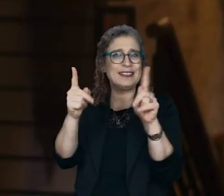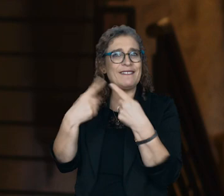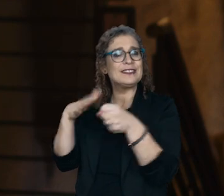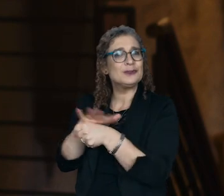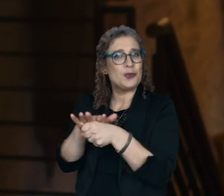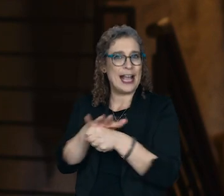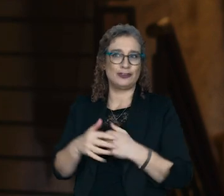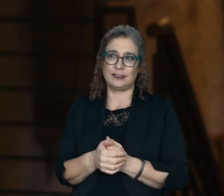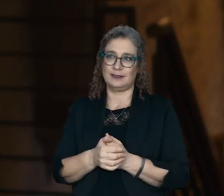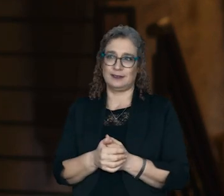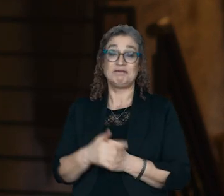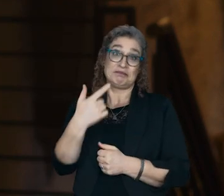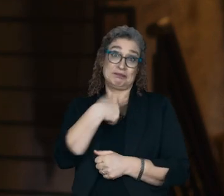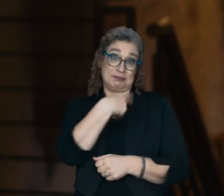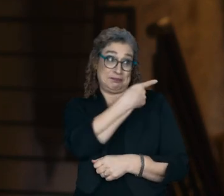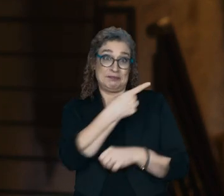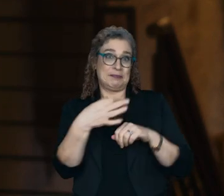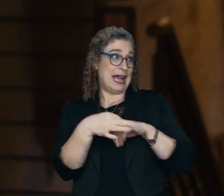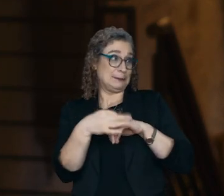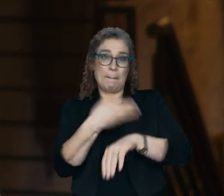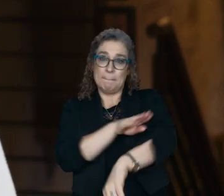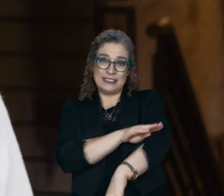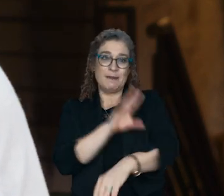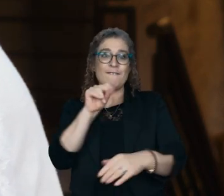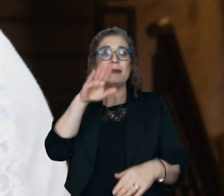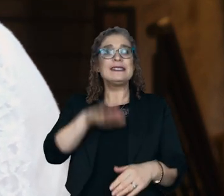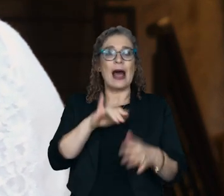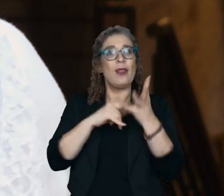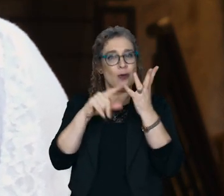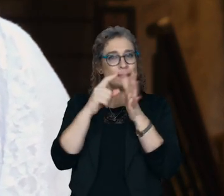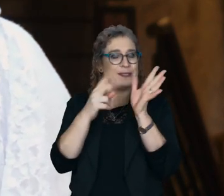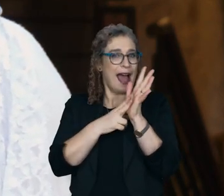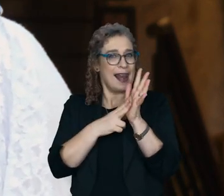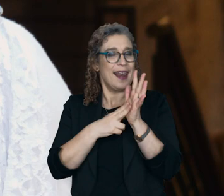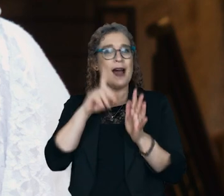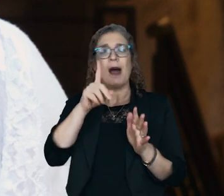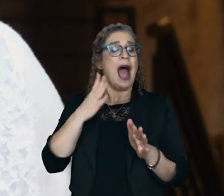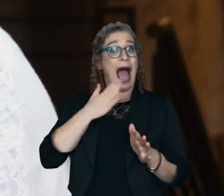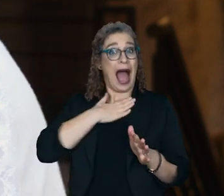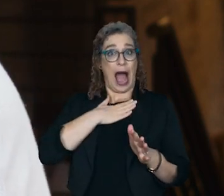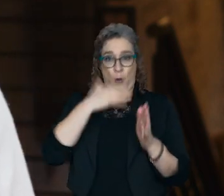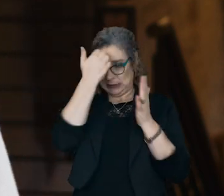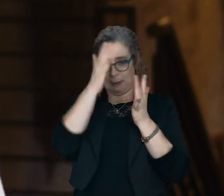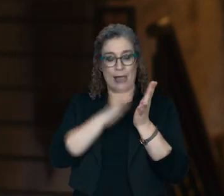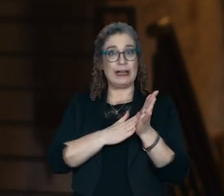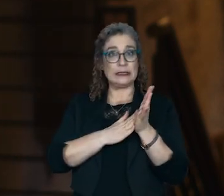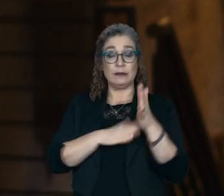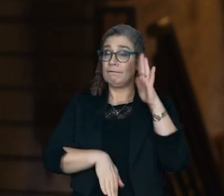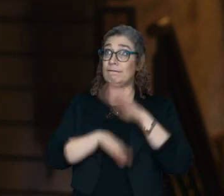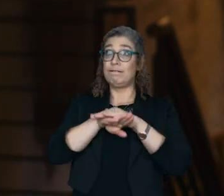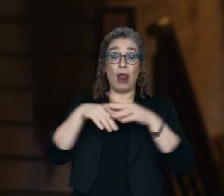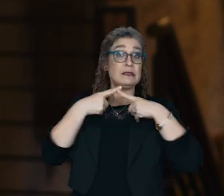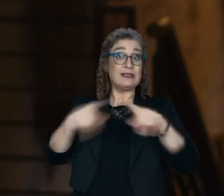a bishop's wife from South Sudan, our stories and experiences are not different from